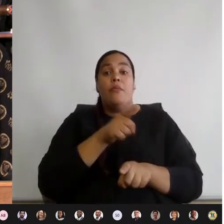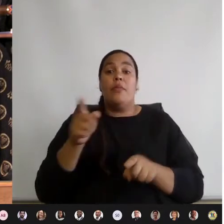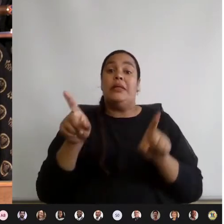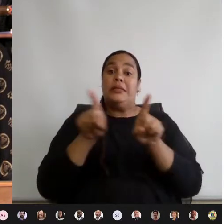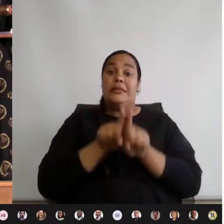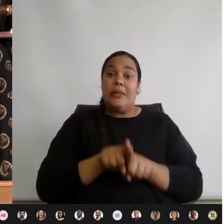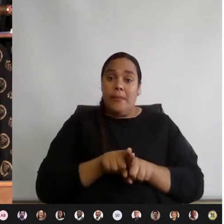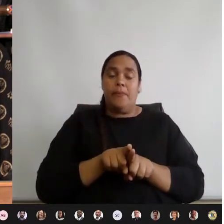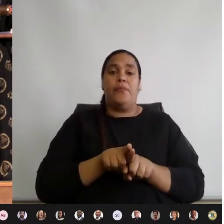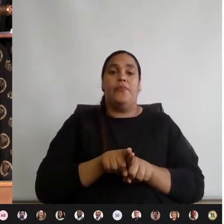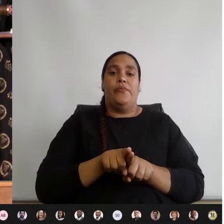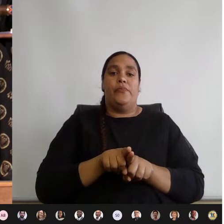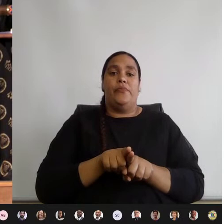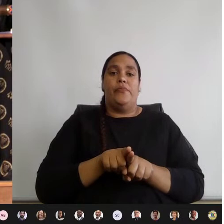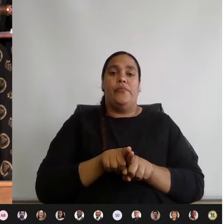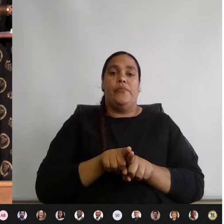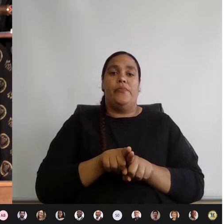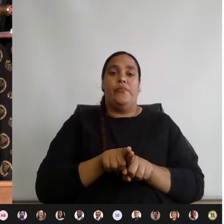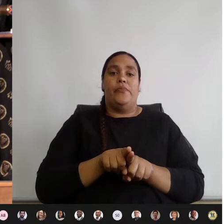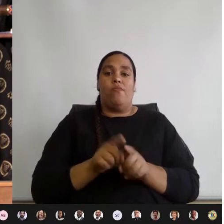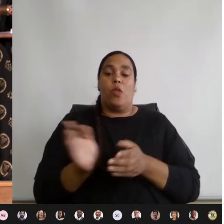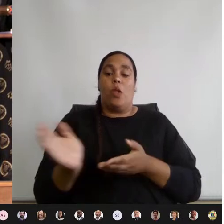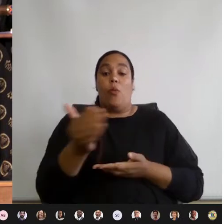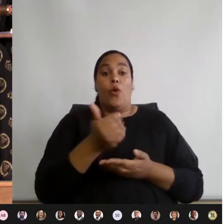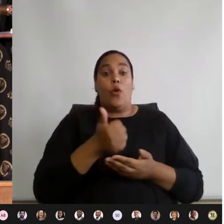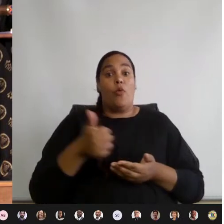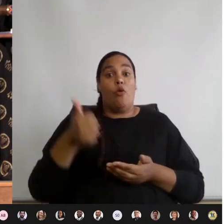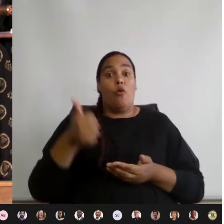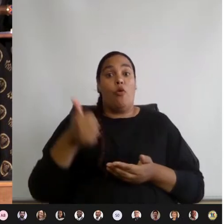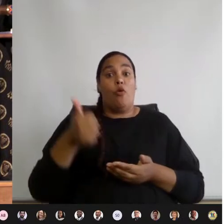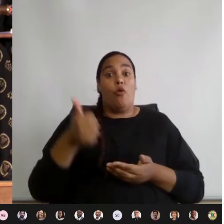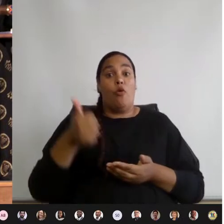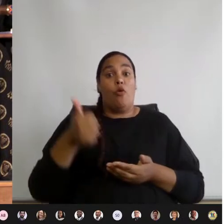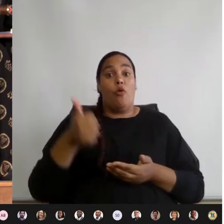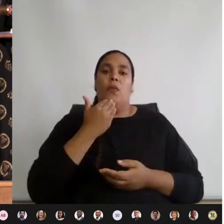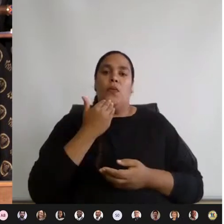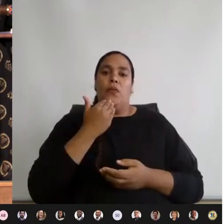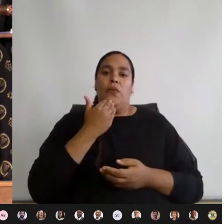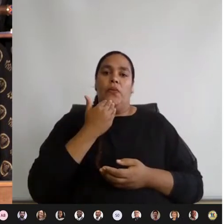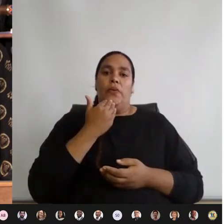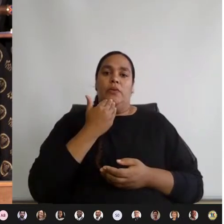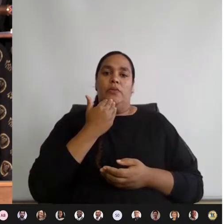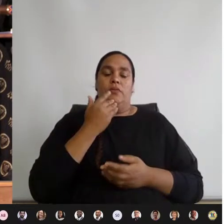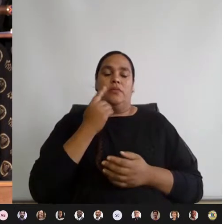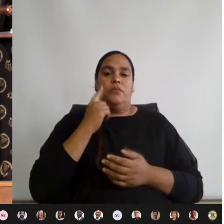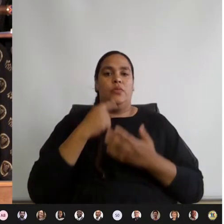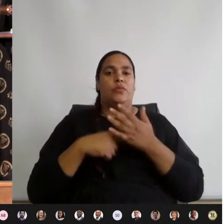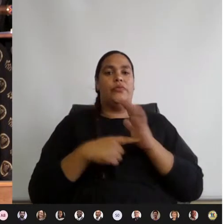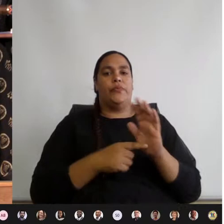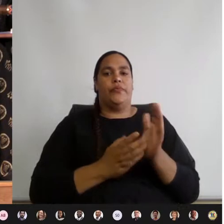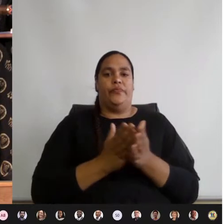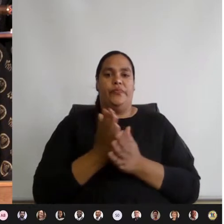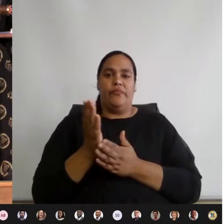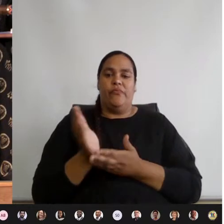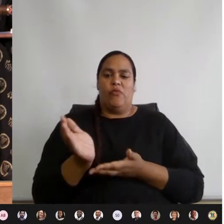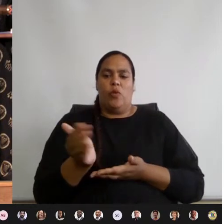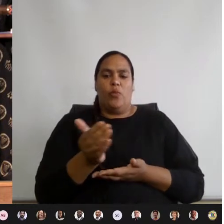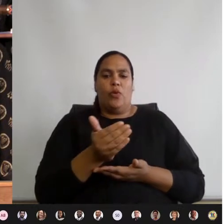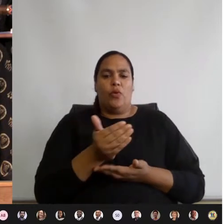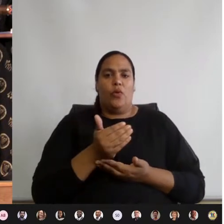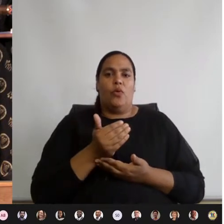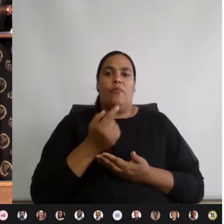same procurement officials that have shown through procuring